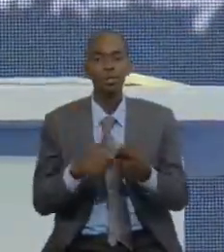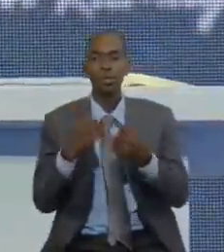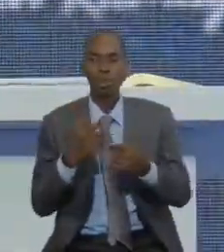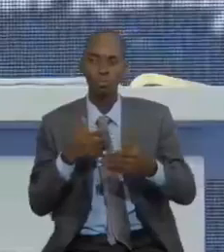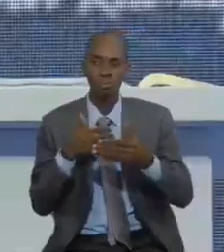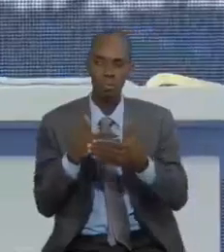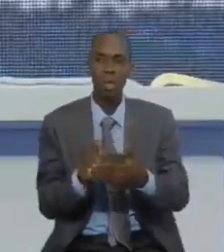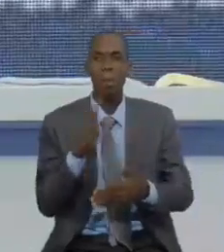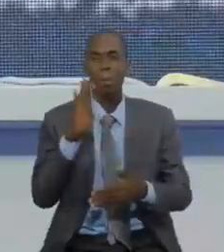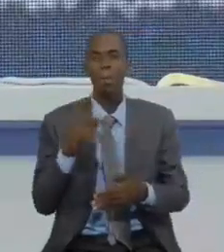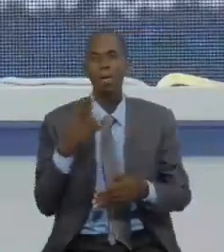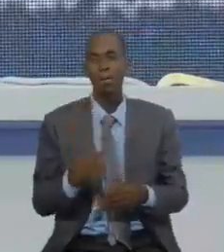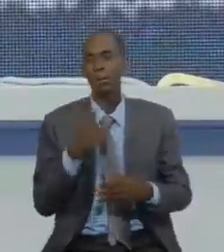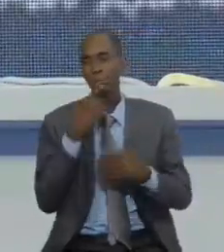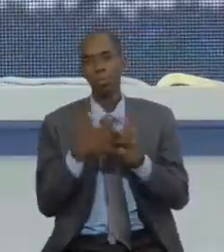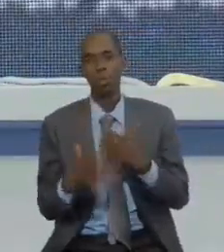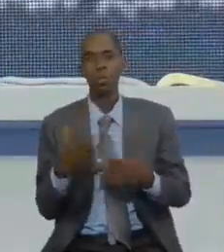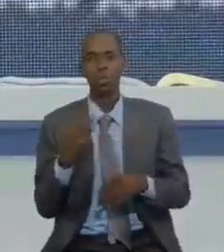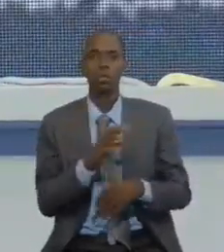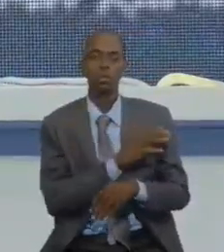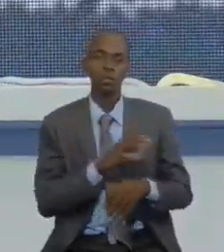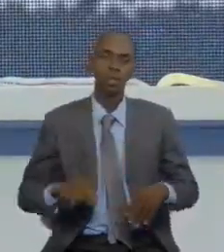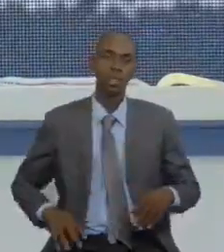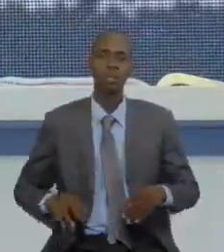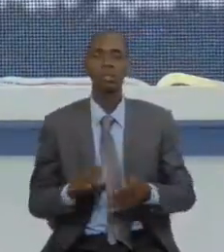the blood of Christ.